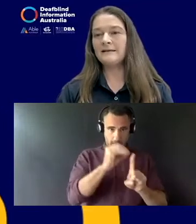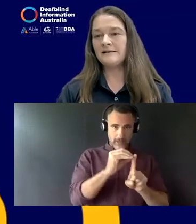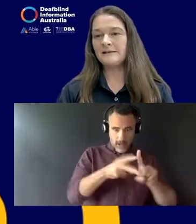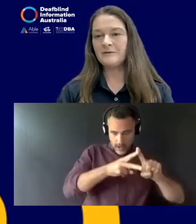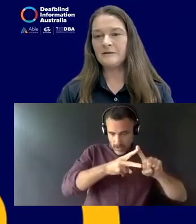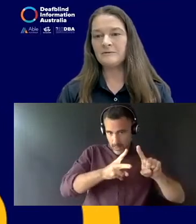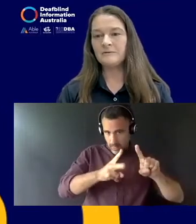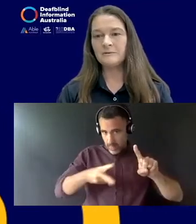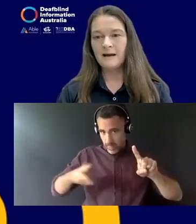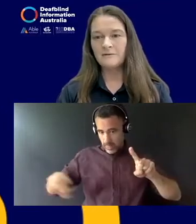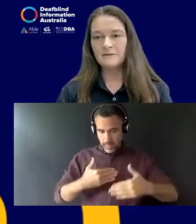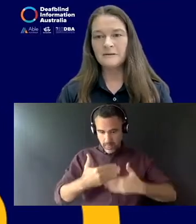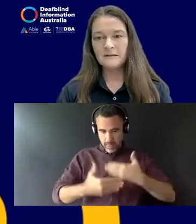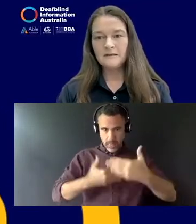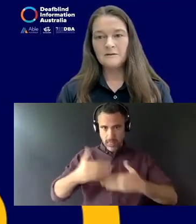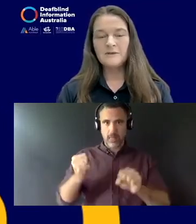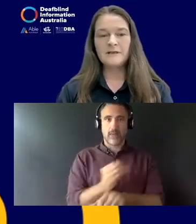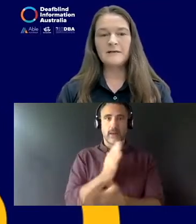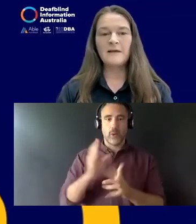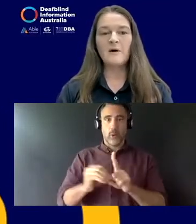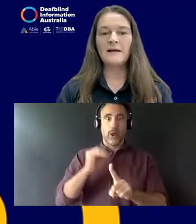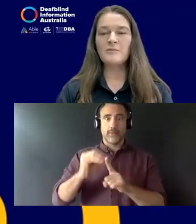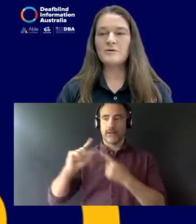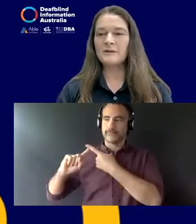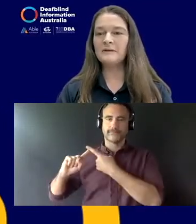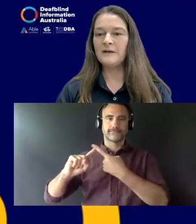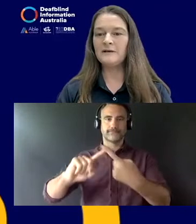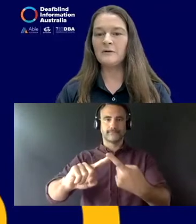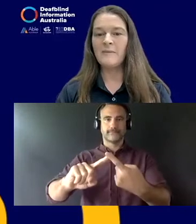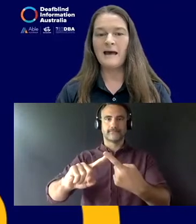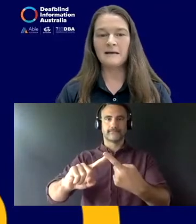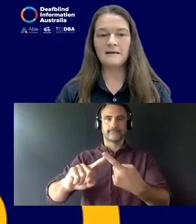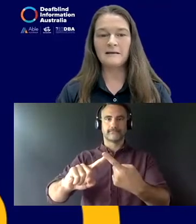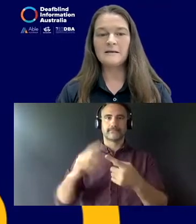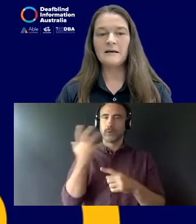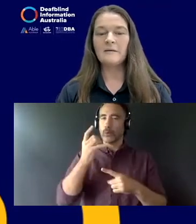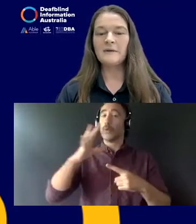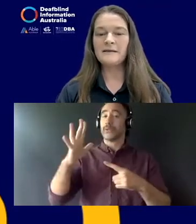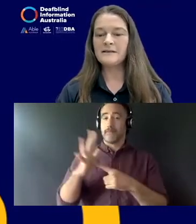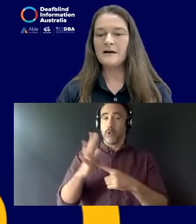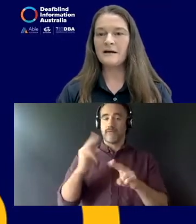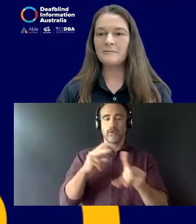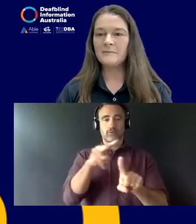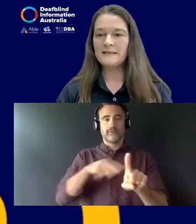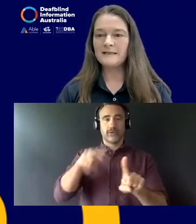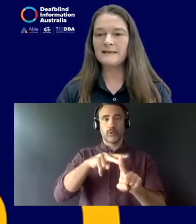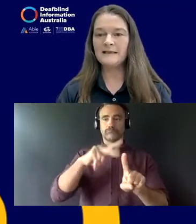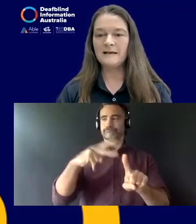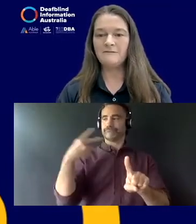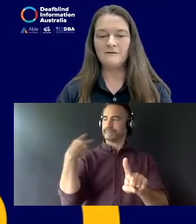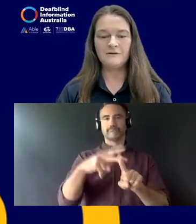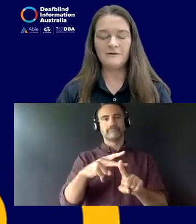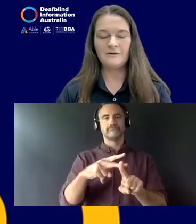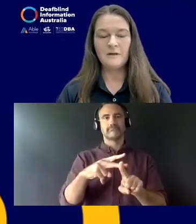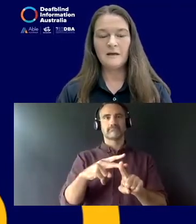an historical record, which can be quite important when you look back in time, particularly